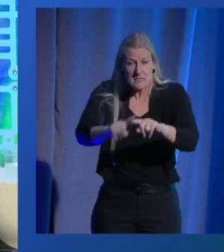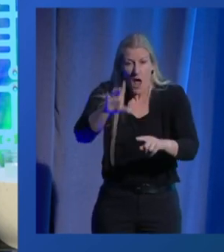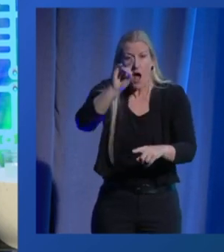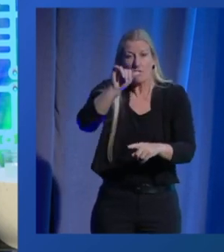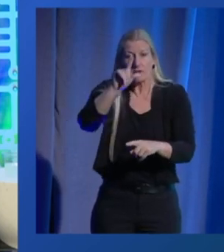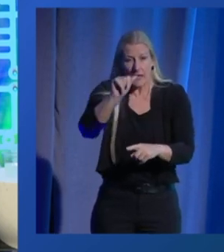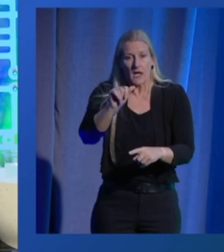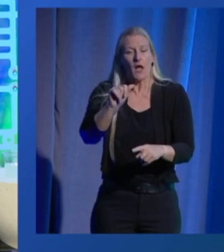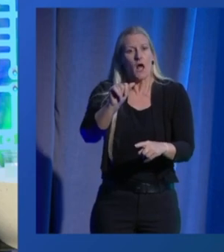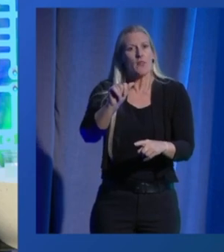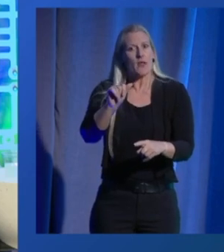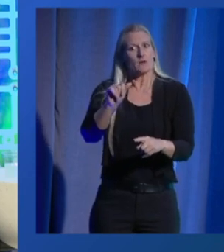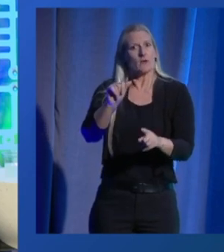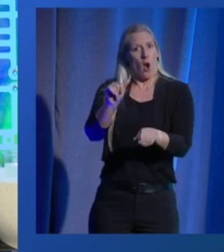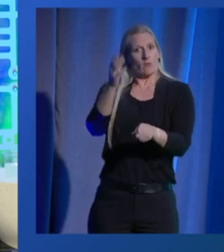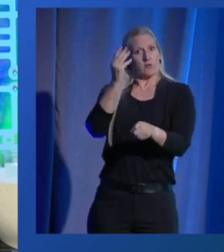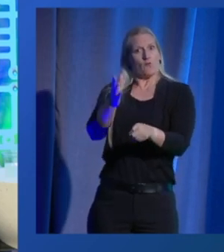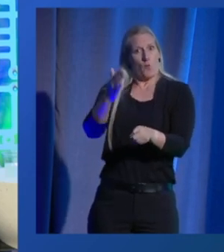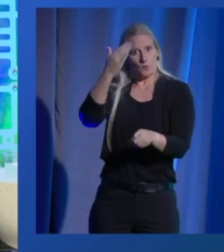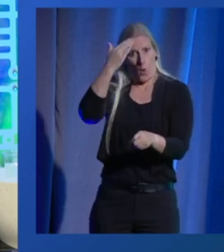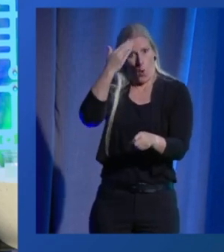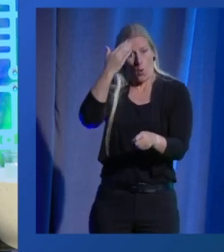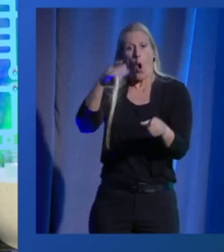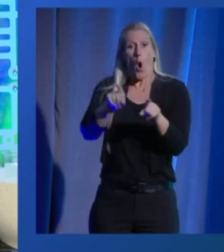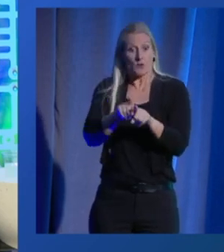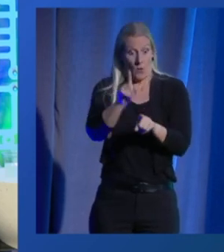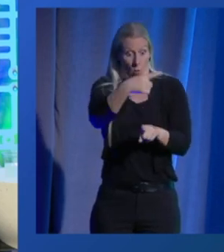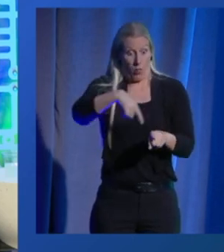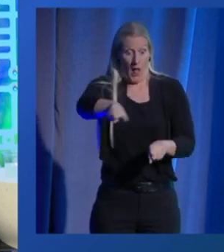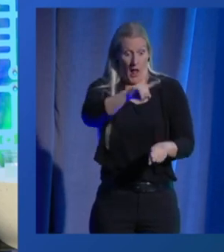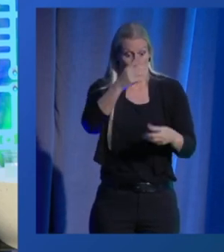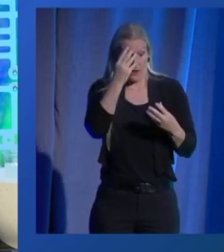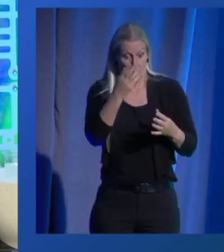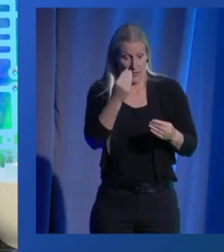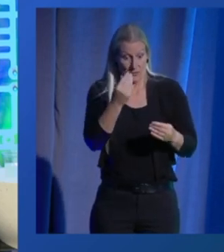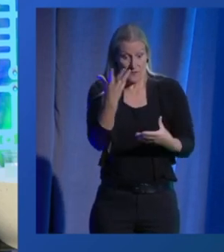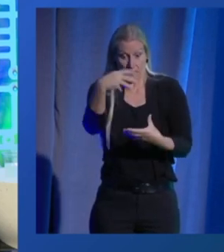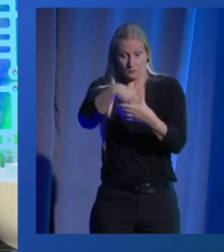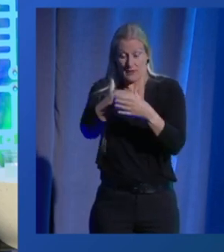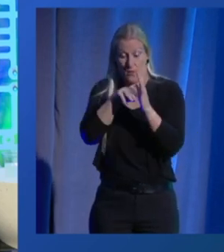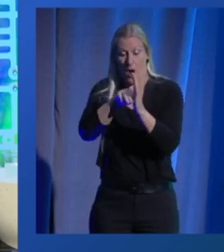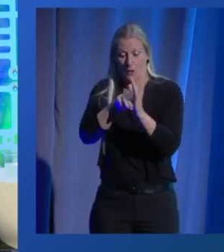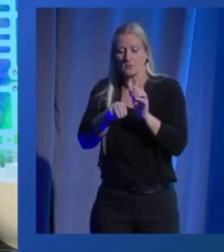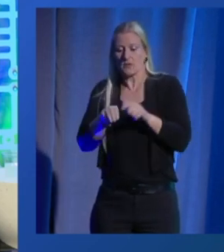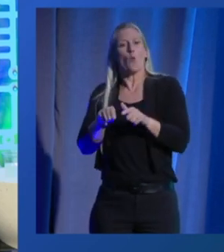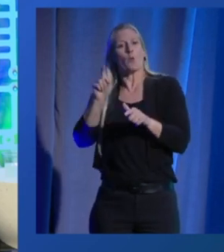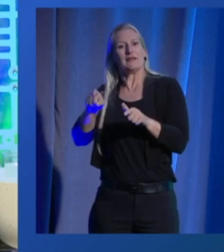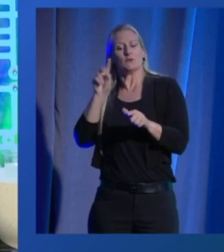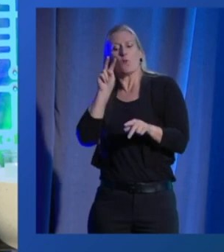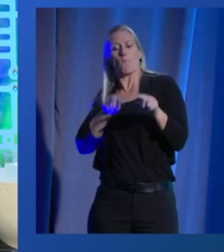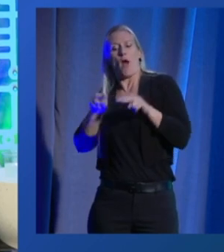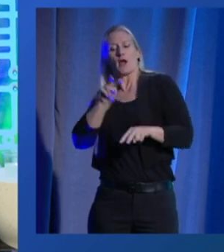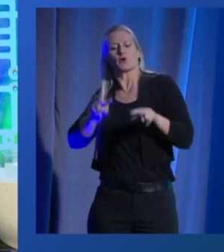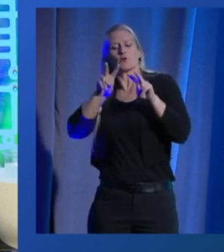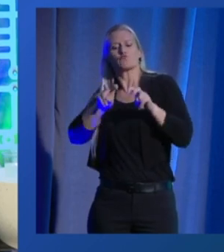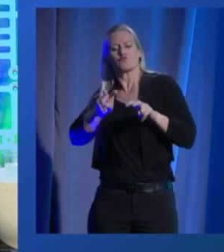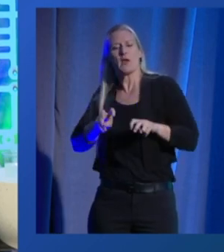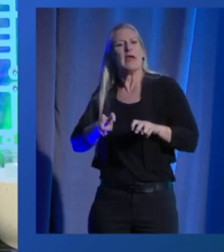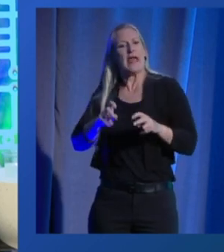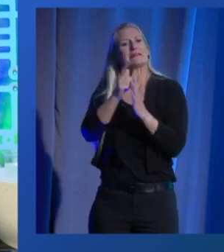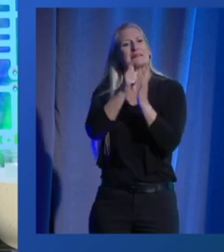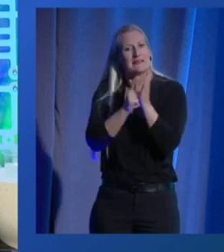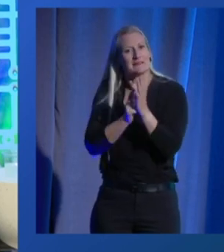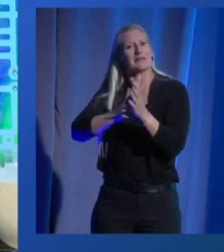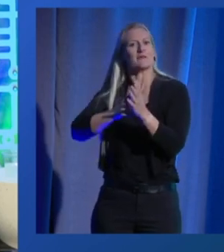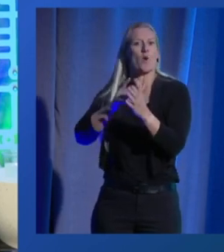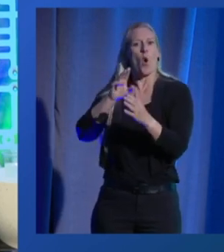models to be able to monitor those models in an ethical legally compliant way um to operationalize them